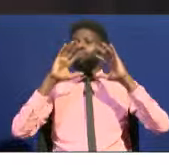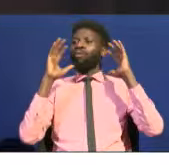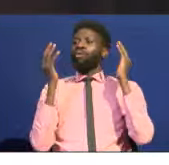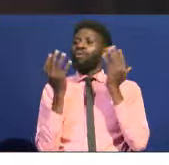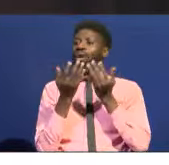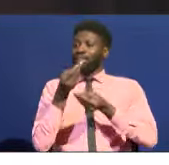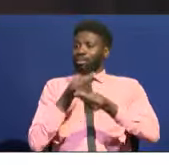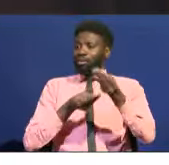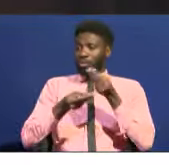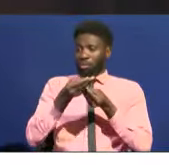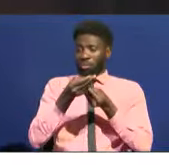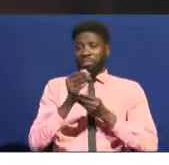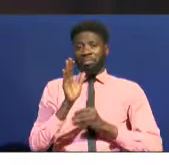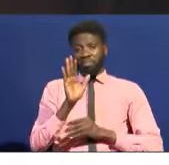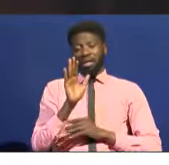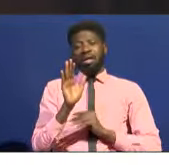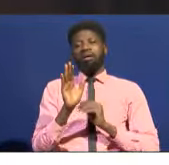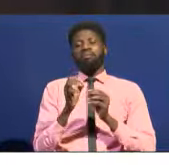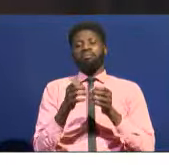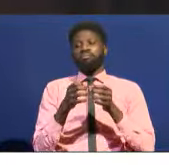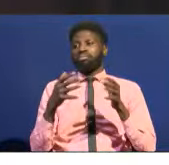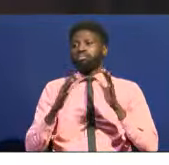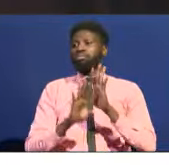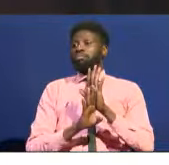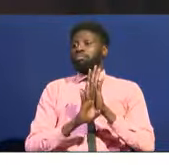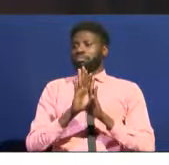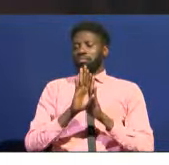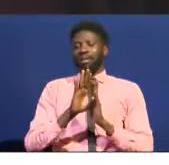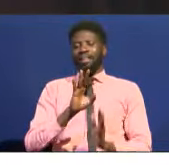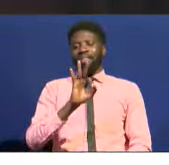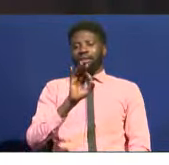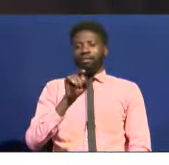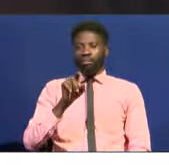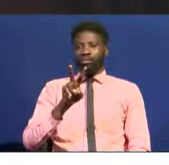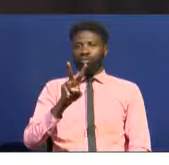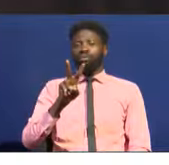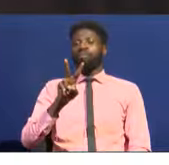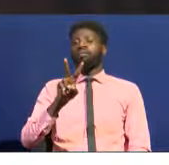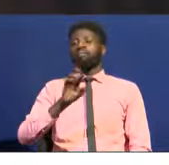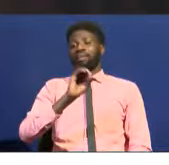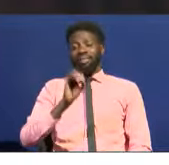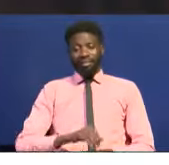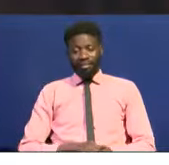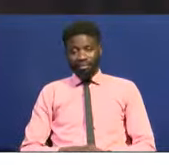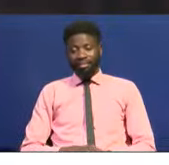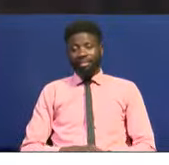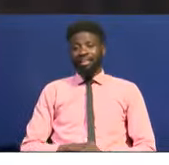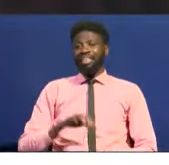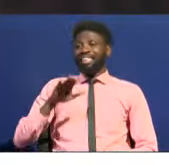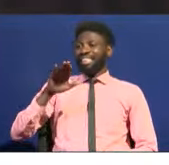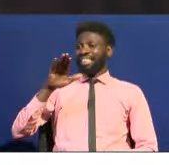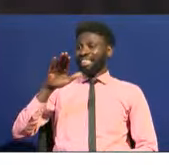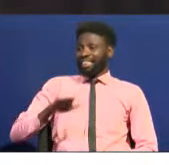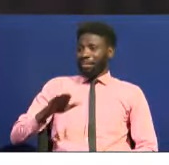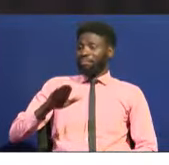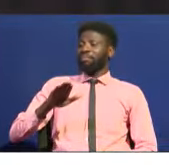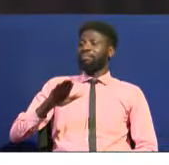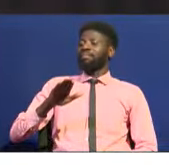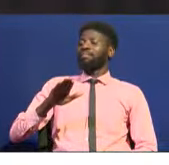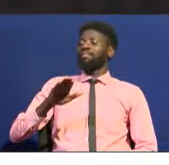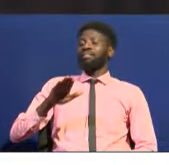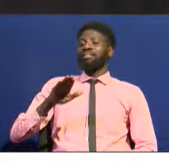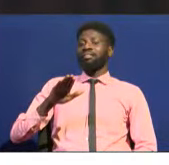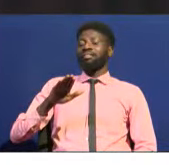is growing at 3.2%. And sub-Saharan African economy is growing at